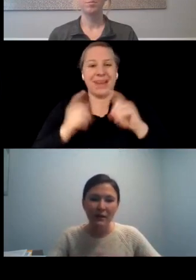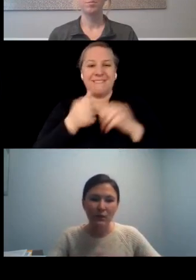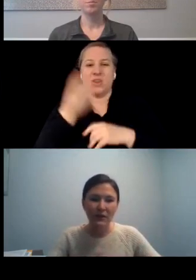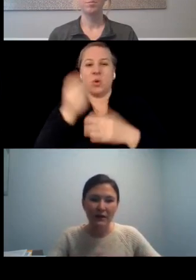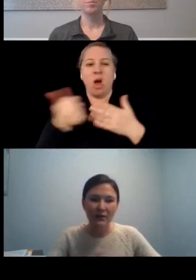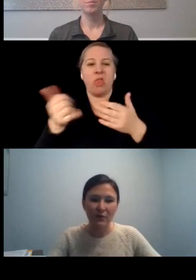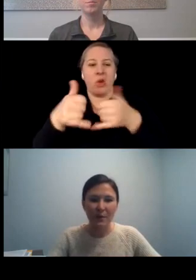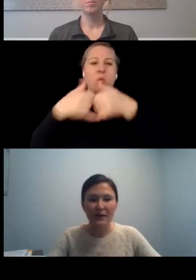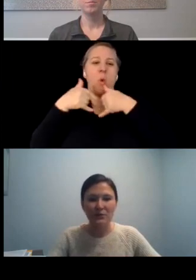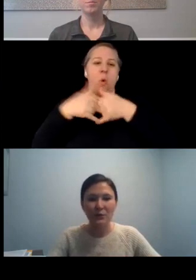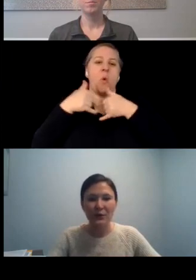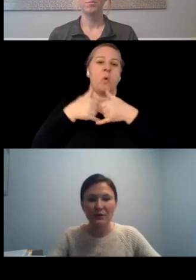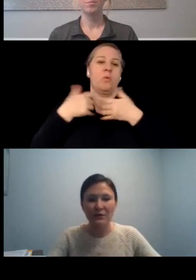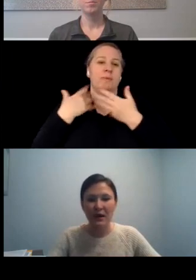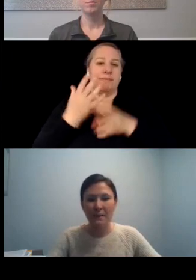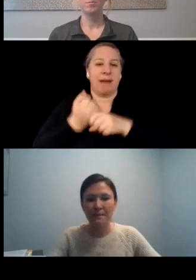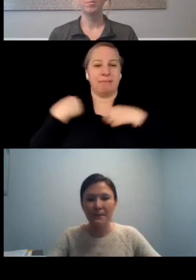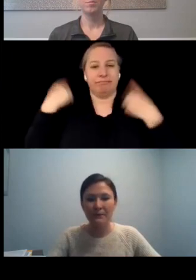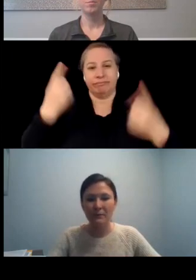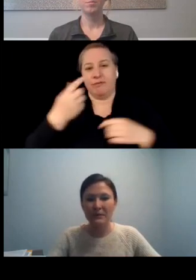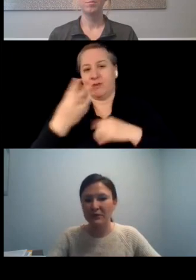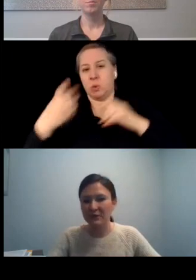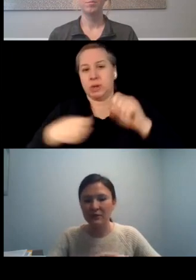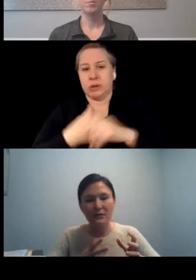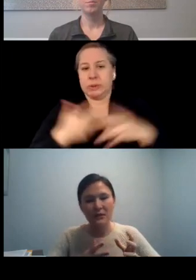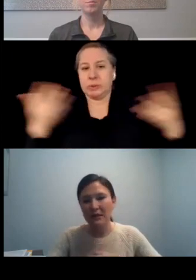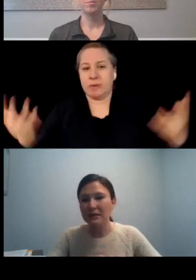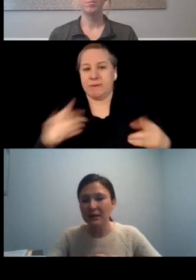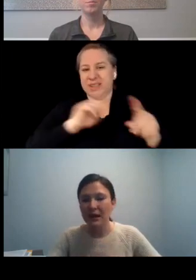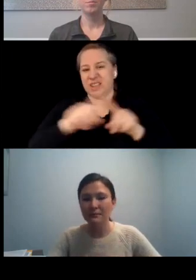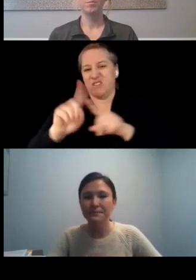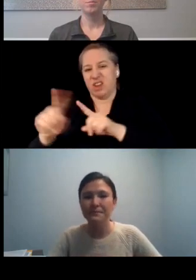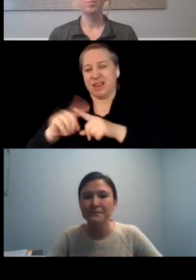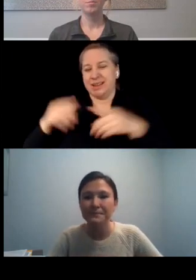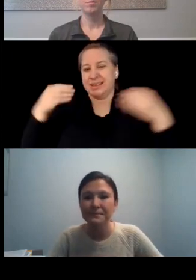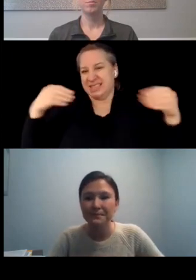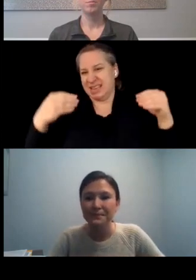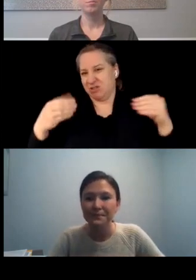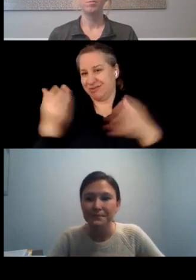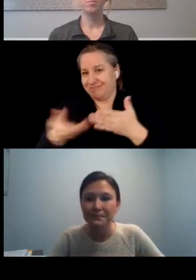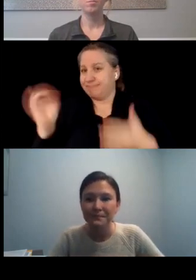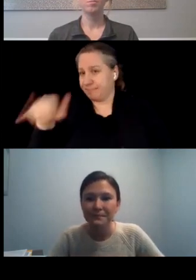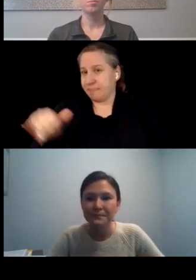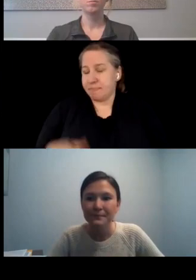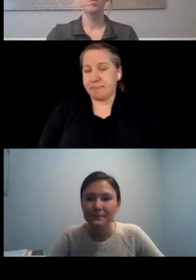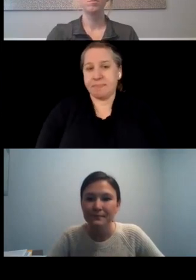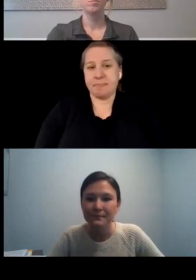well that we've gotten over the past few years from different dealers and things like that.